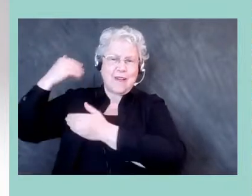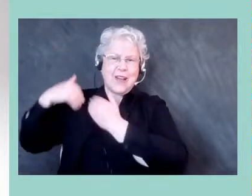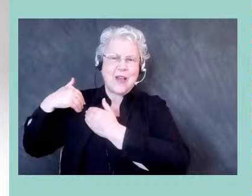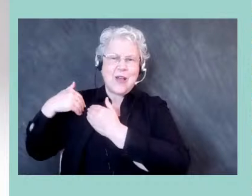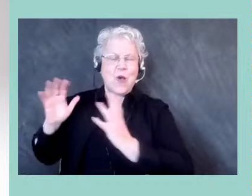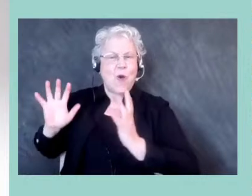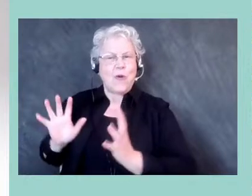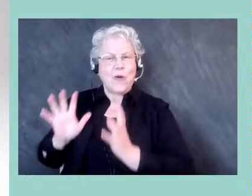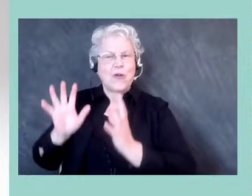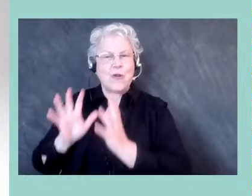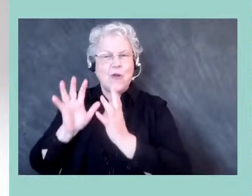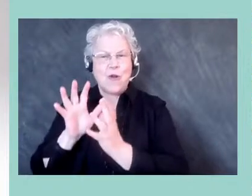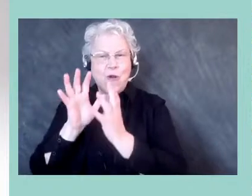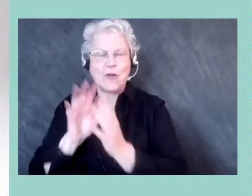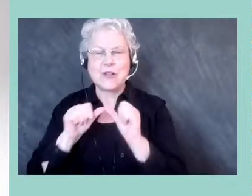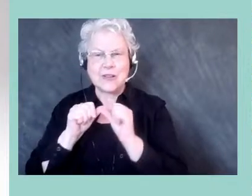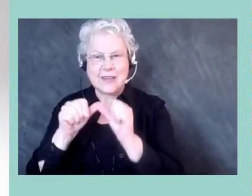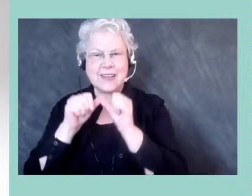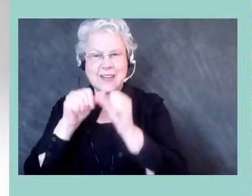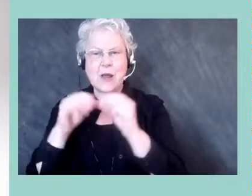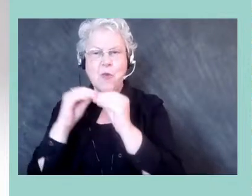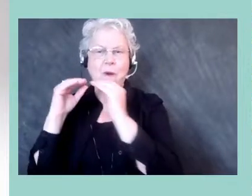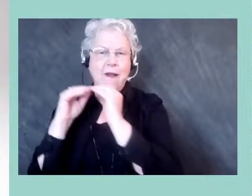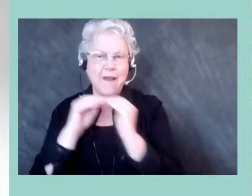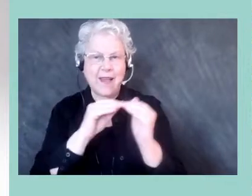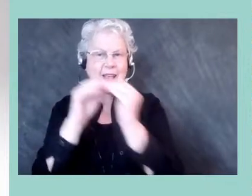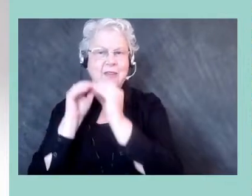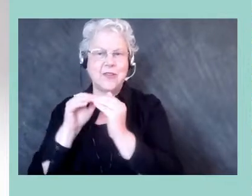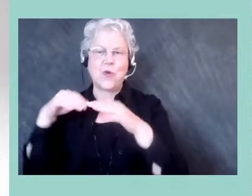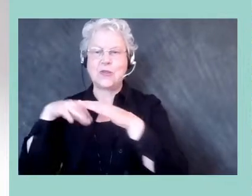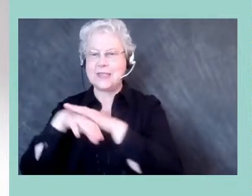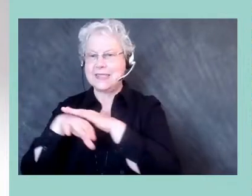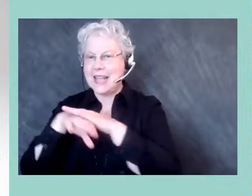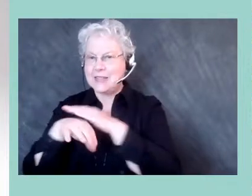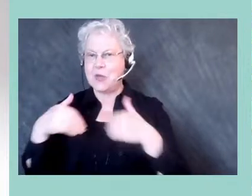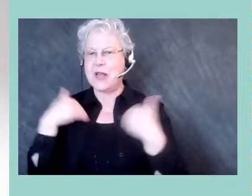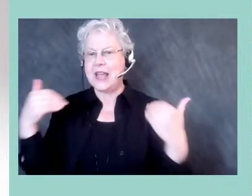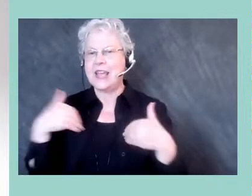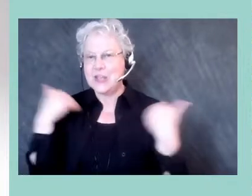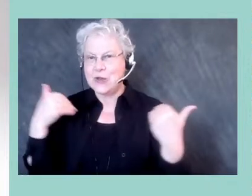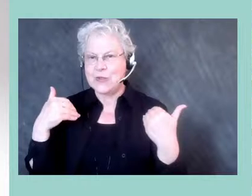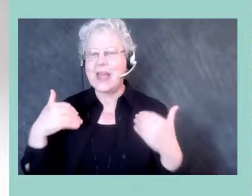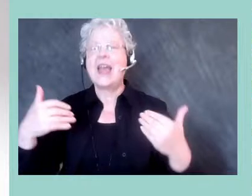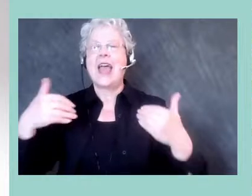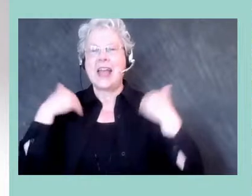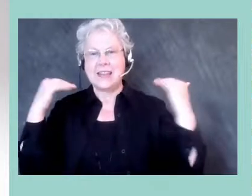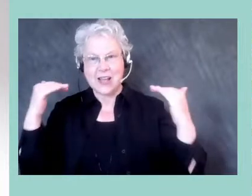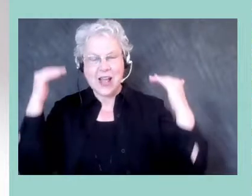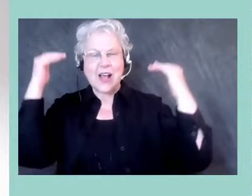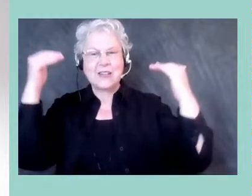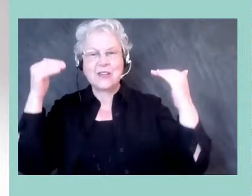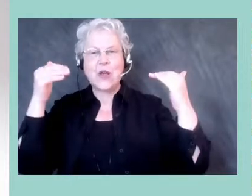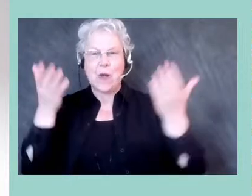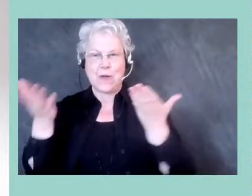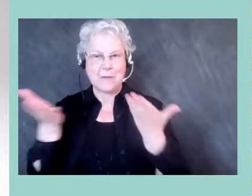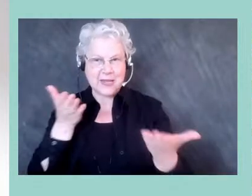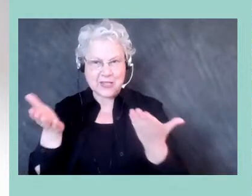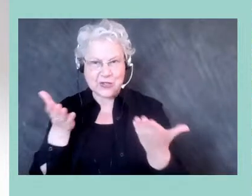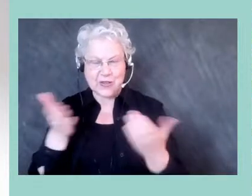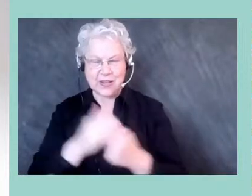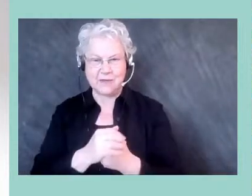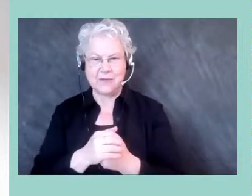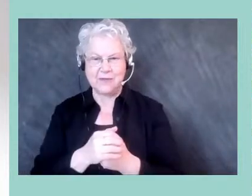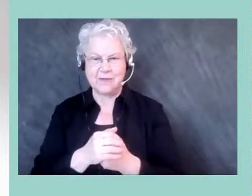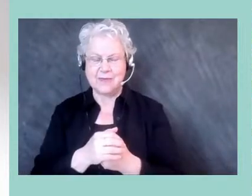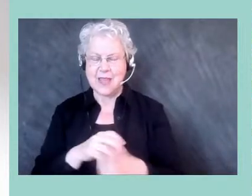equitable and accessible youth and young adult ministries. I am proud to ask each one of you